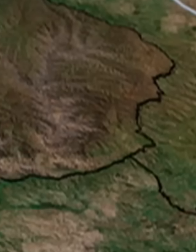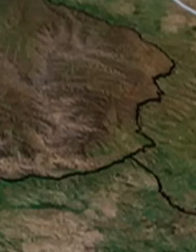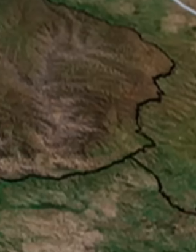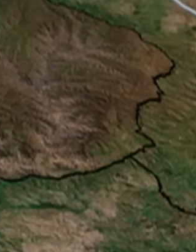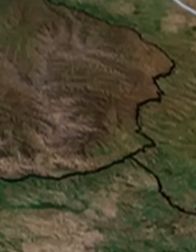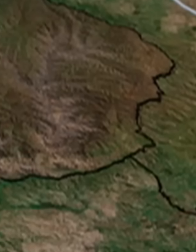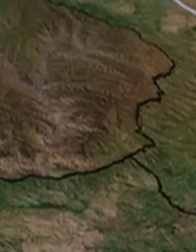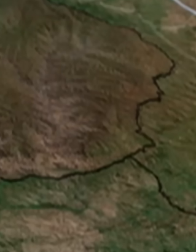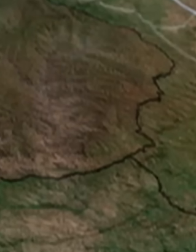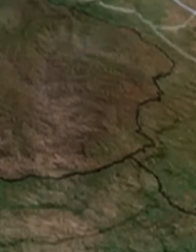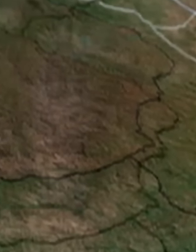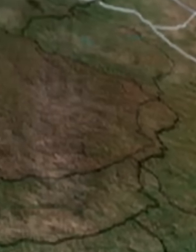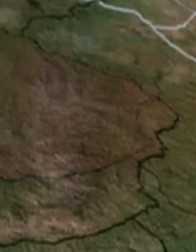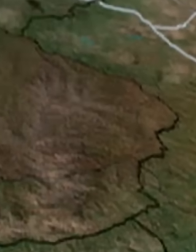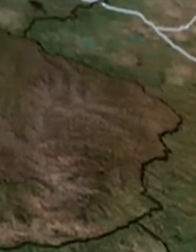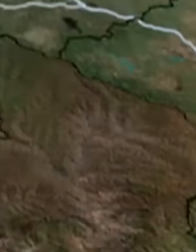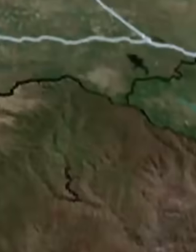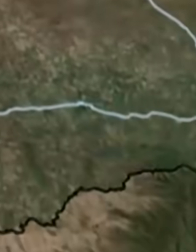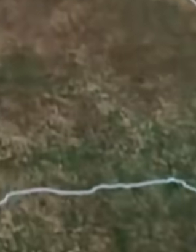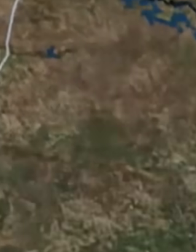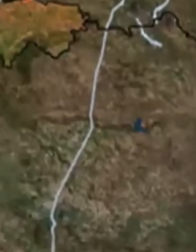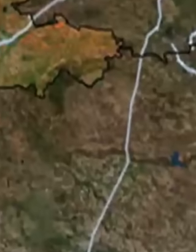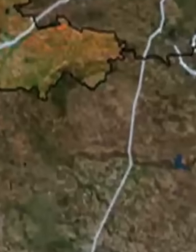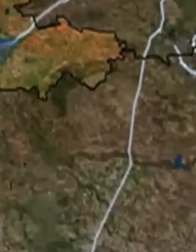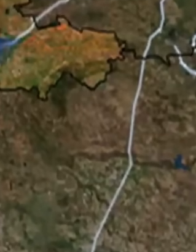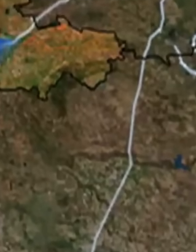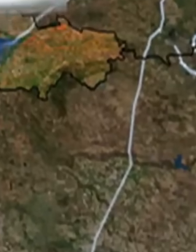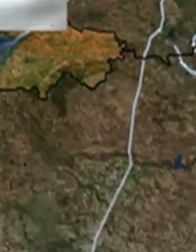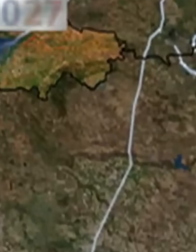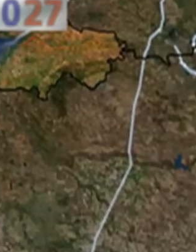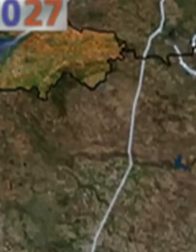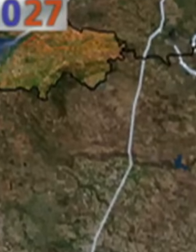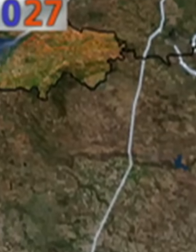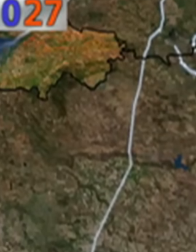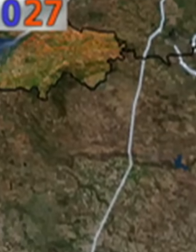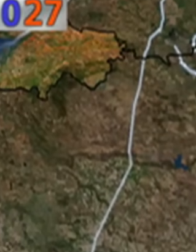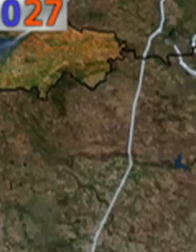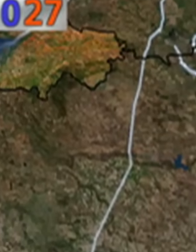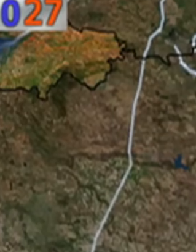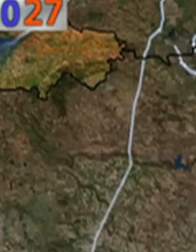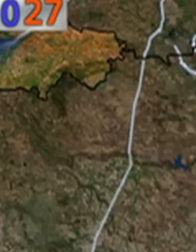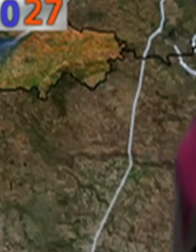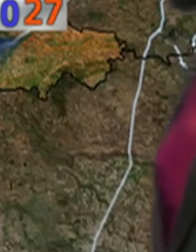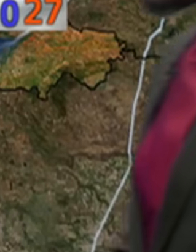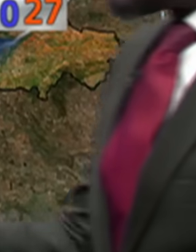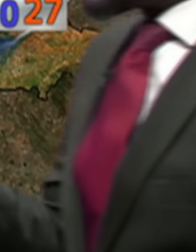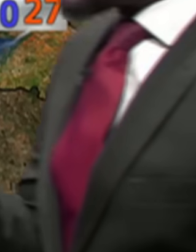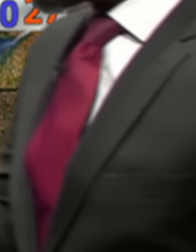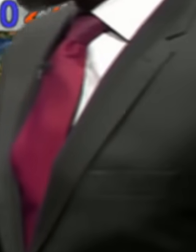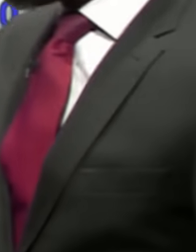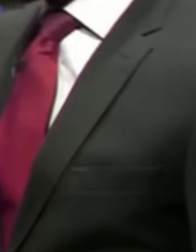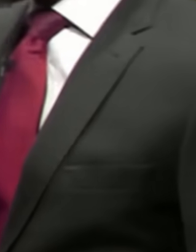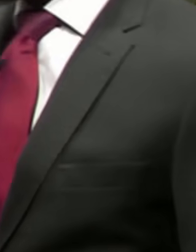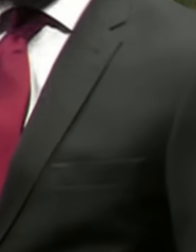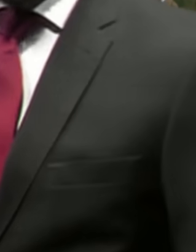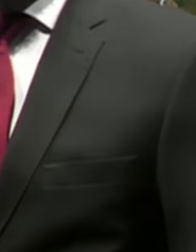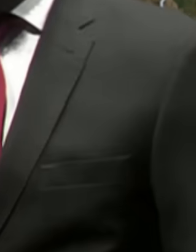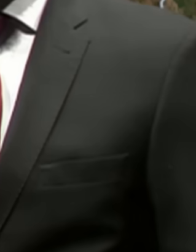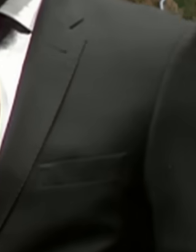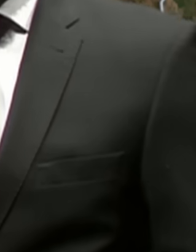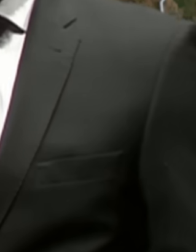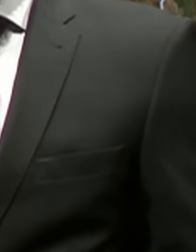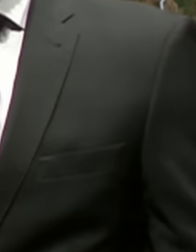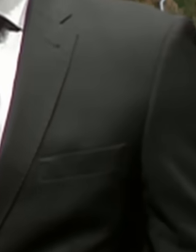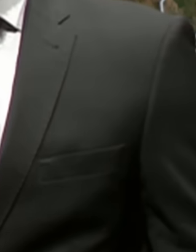Garipi tla hle ka lefela go hlano go fitla go mashome a mabedi a metso o mong kaofela ha le North West tsentse ke tsola ka Tlesdo potla jwale hona